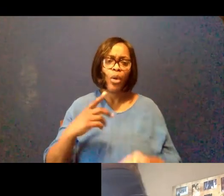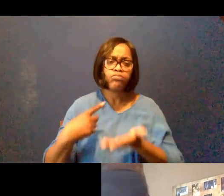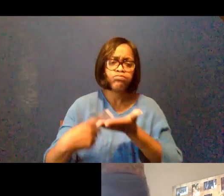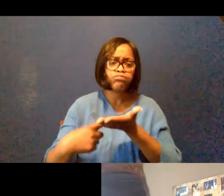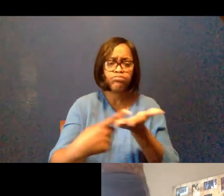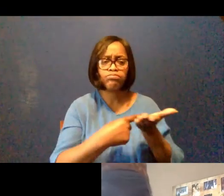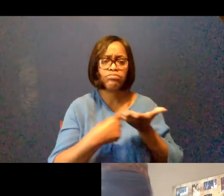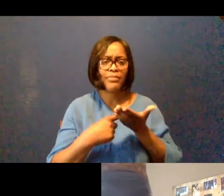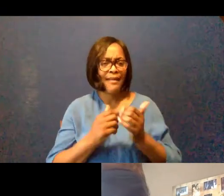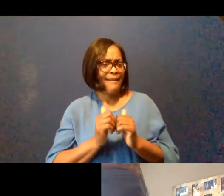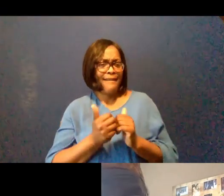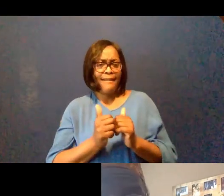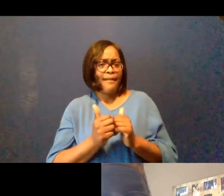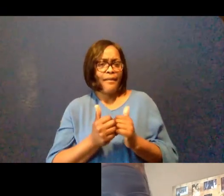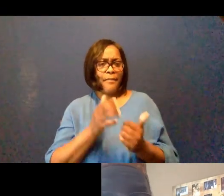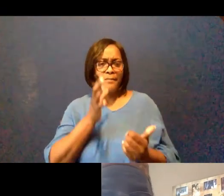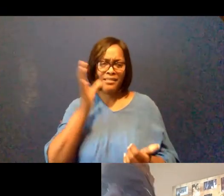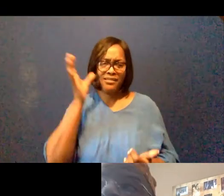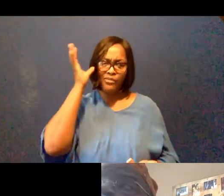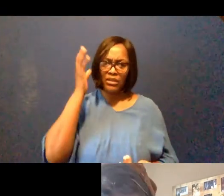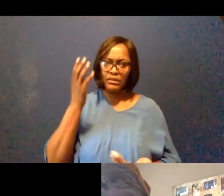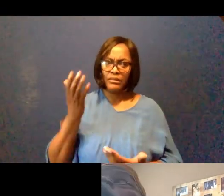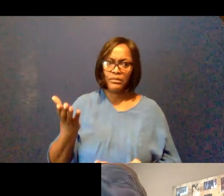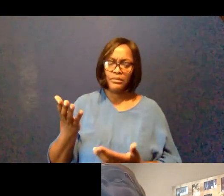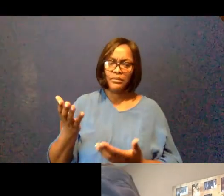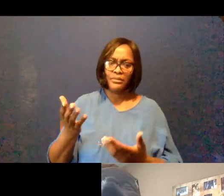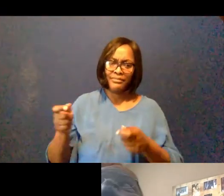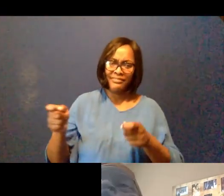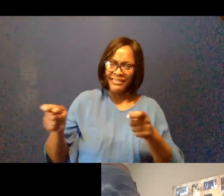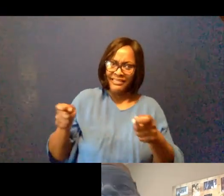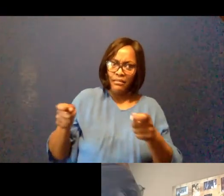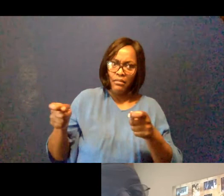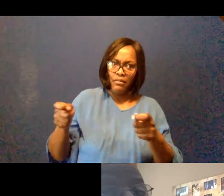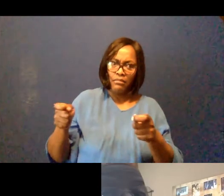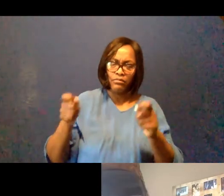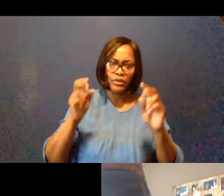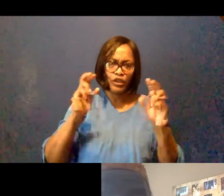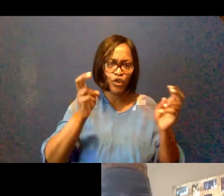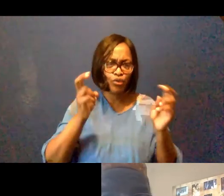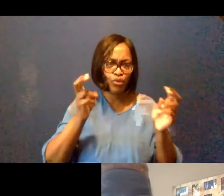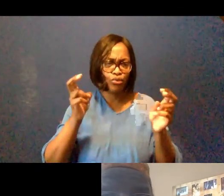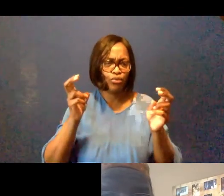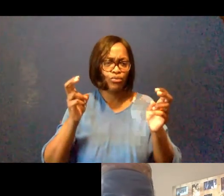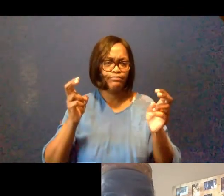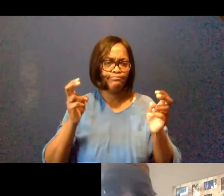on October the 18th at